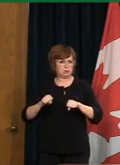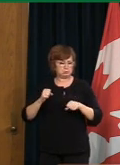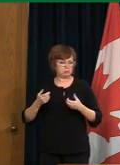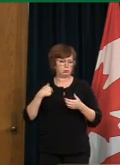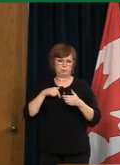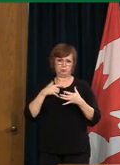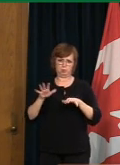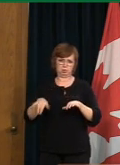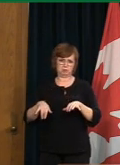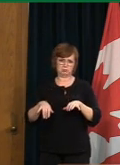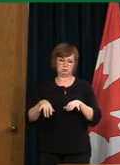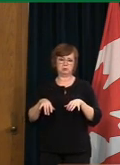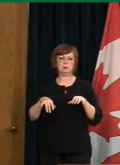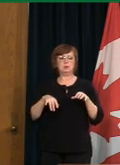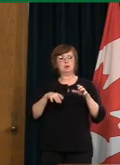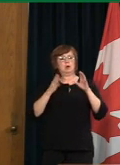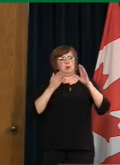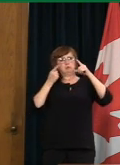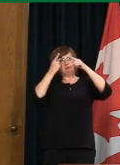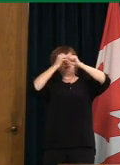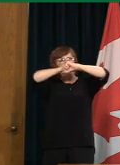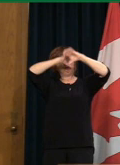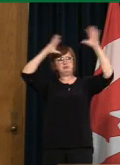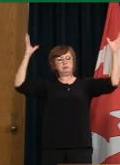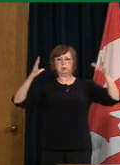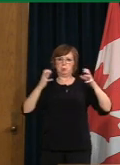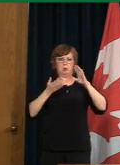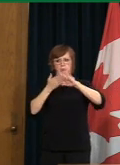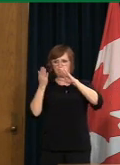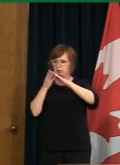so safely so that people can continue